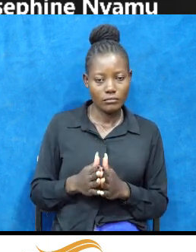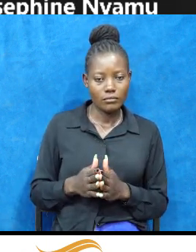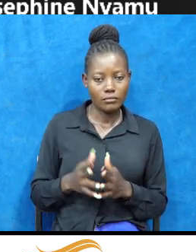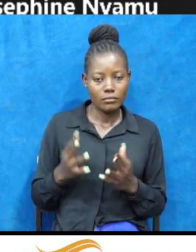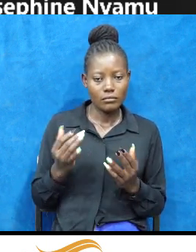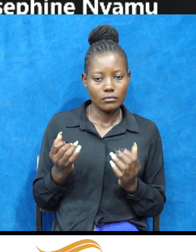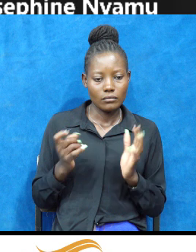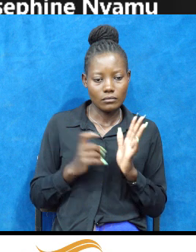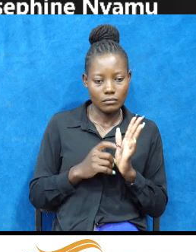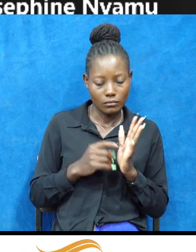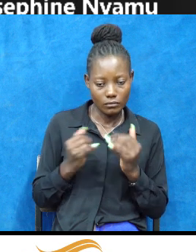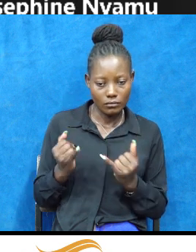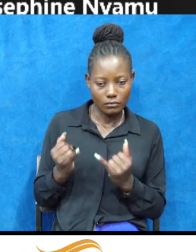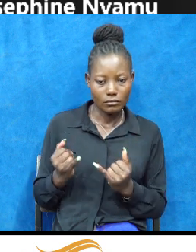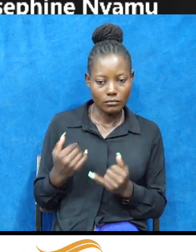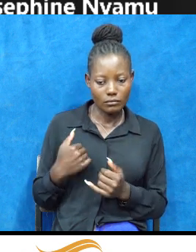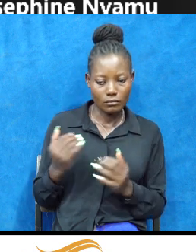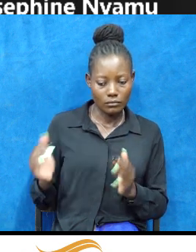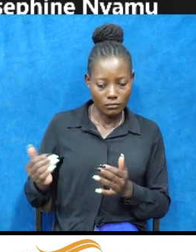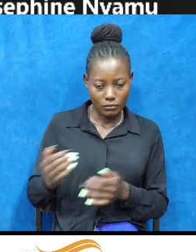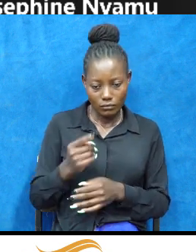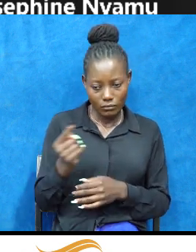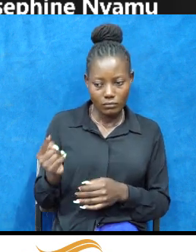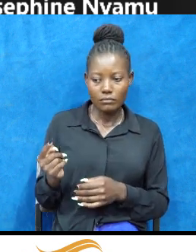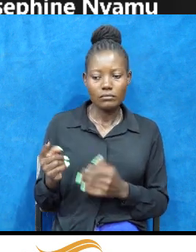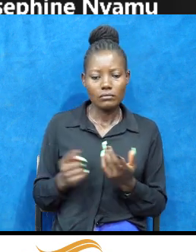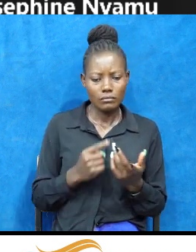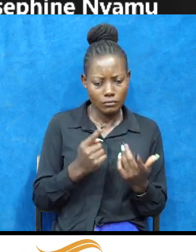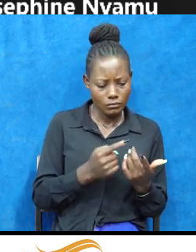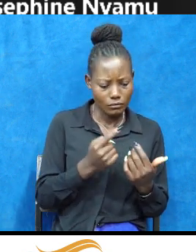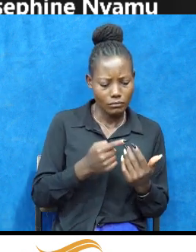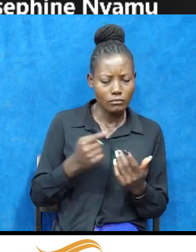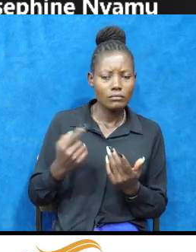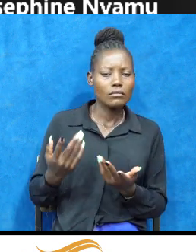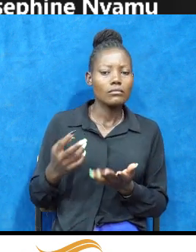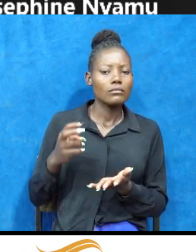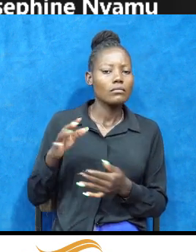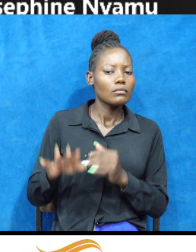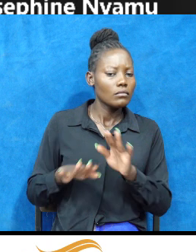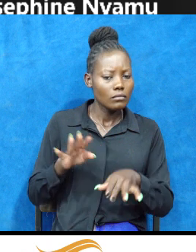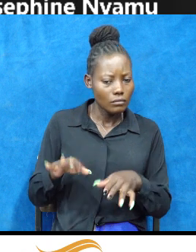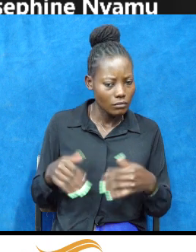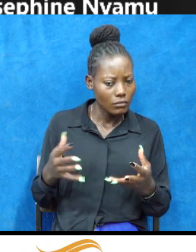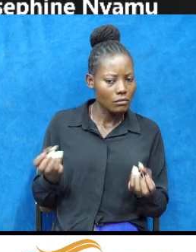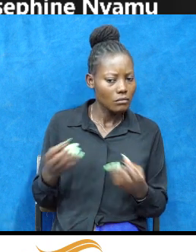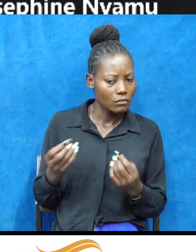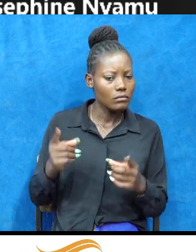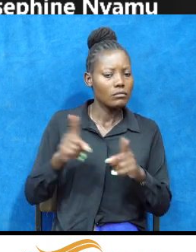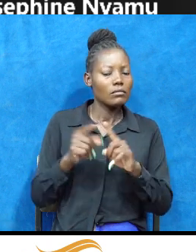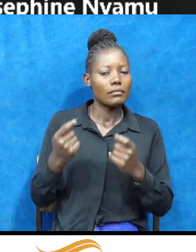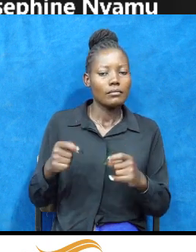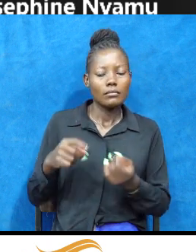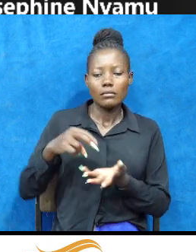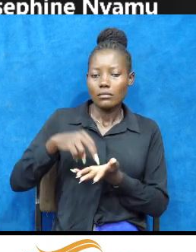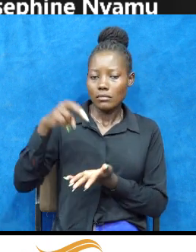And I would urge you to count the number of hops they take and urge the athlete to try to jump further each time or